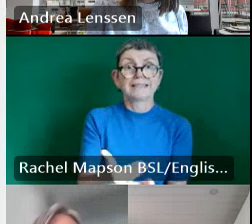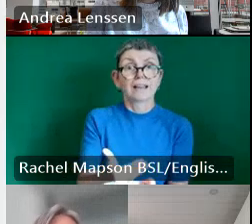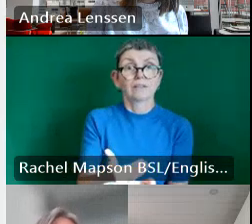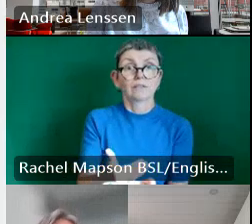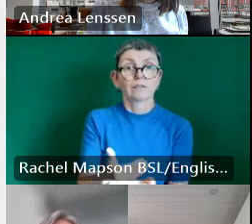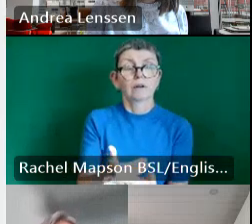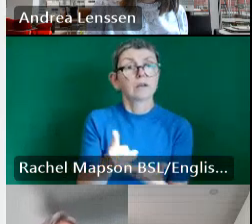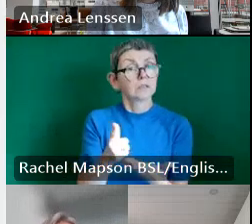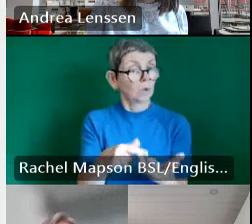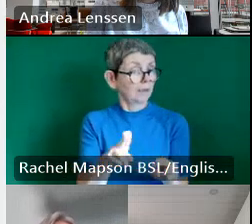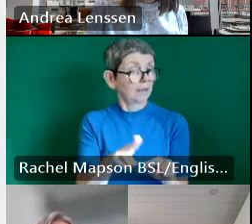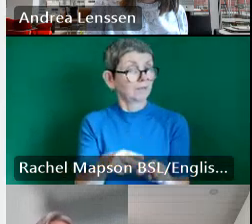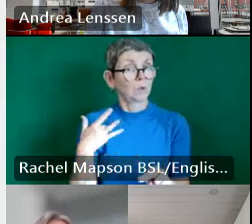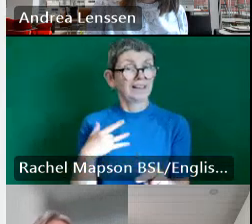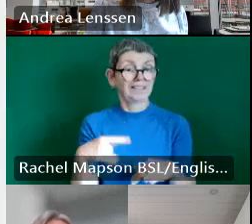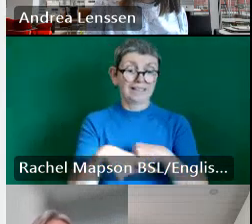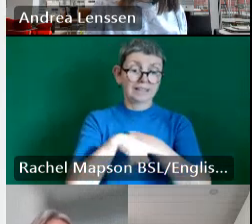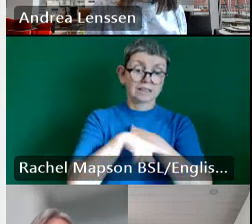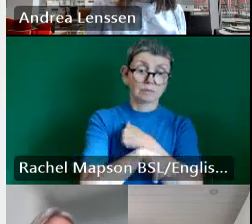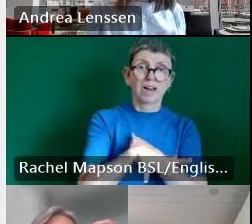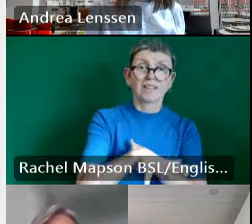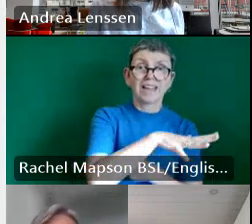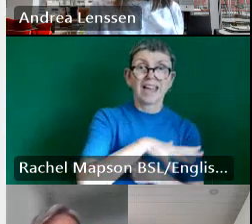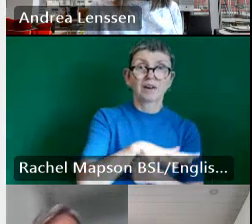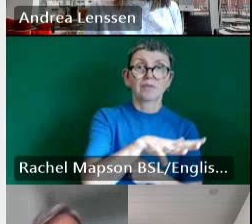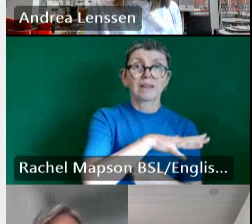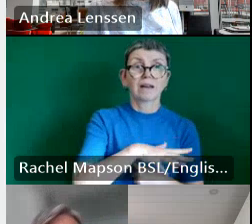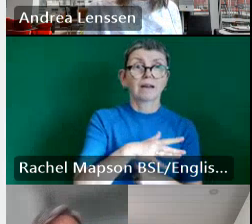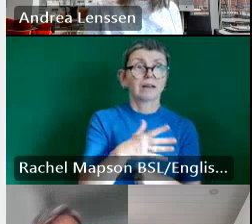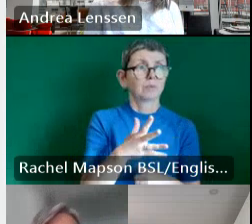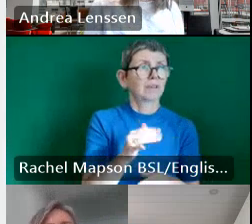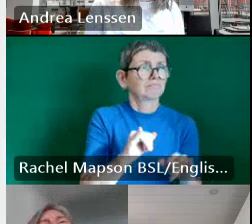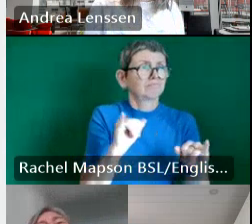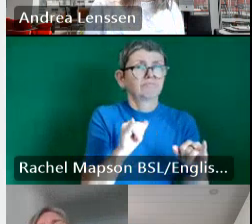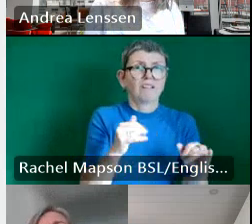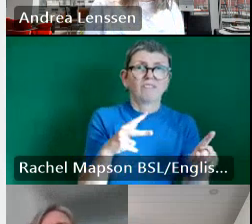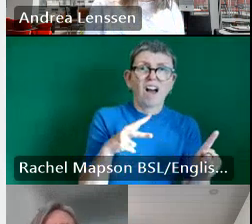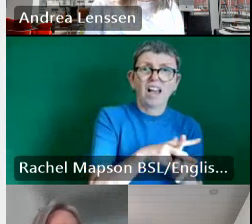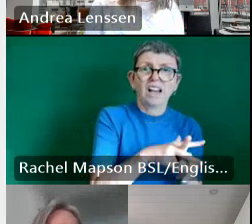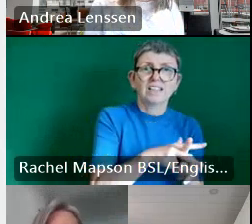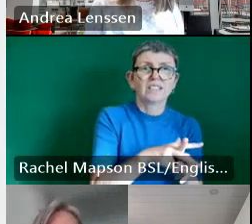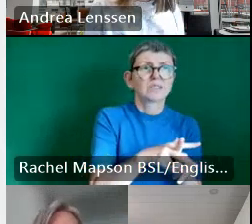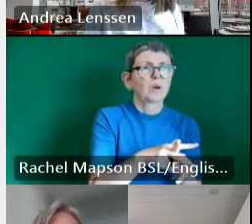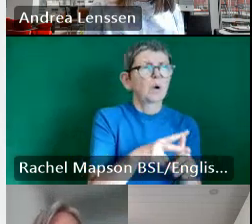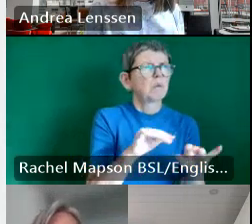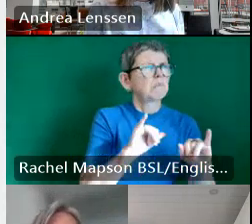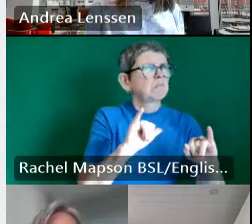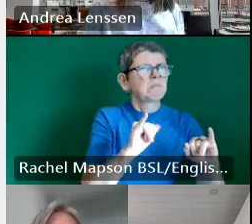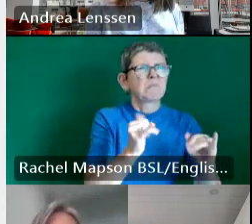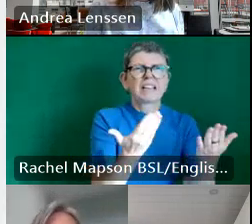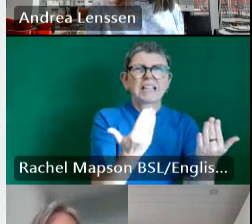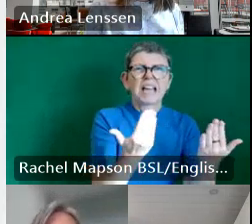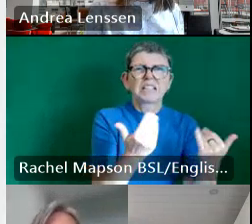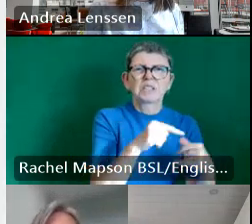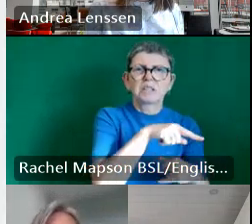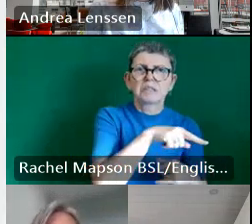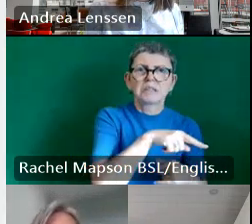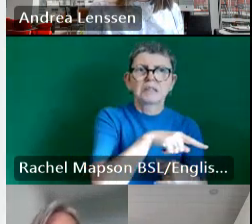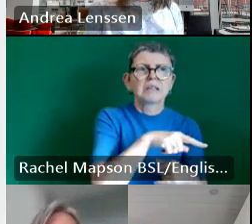in a deprived area with maybe high levels of violence or poor ventilation, your chances of